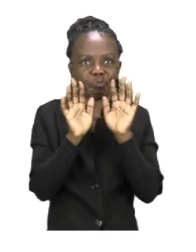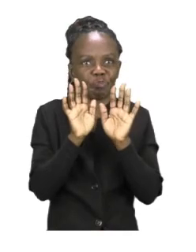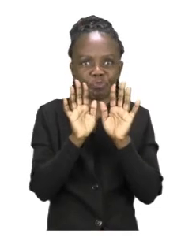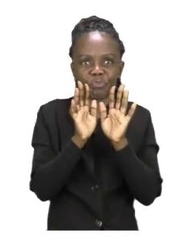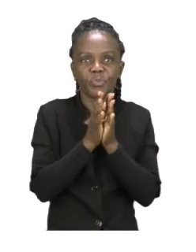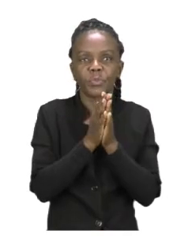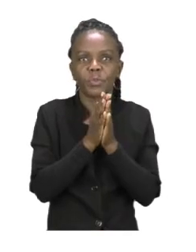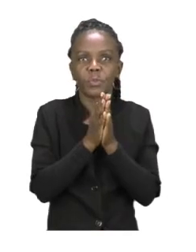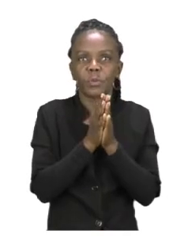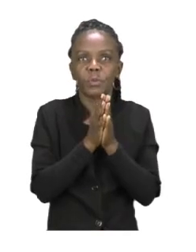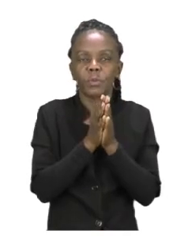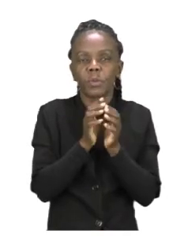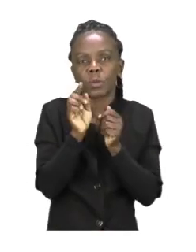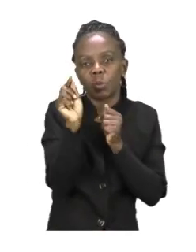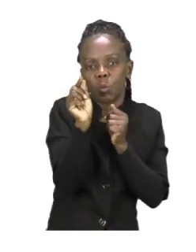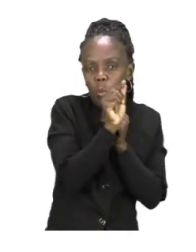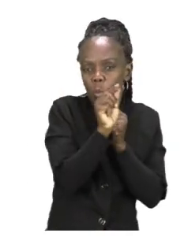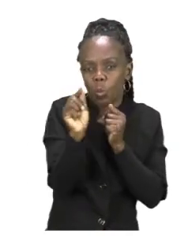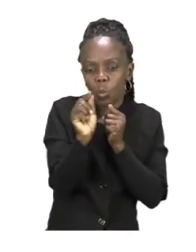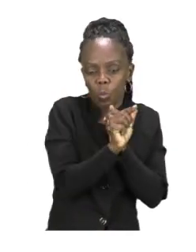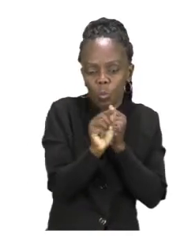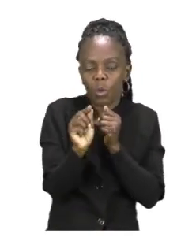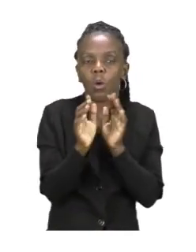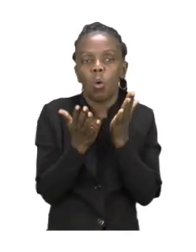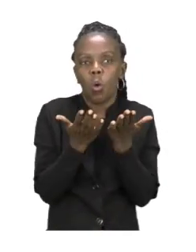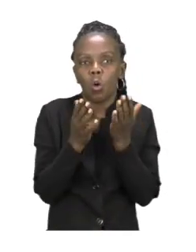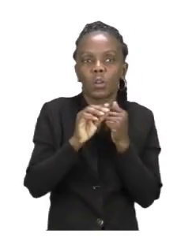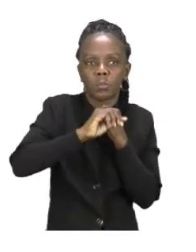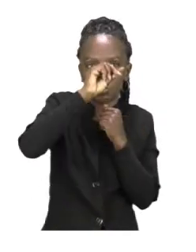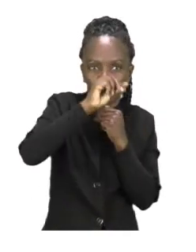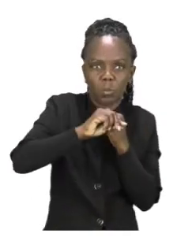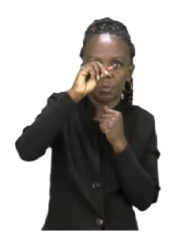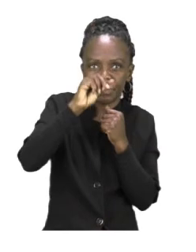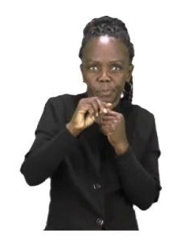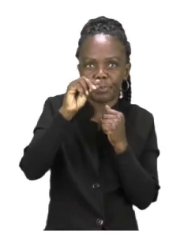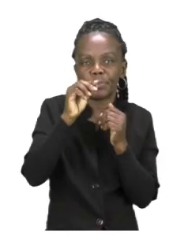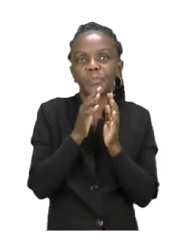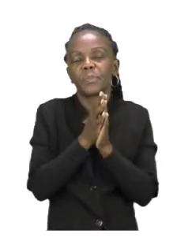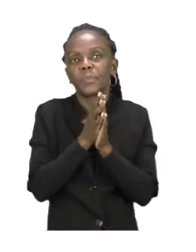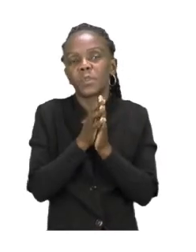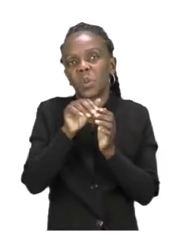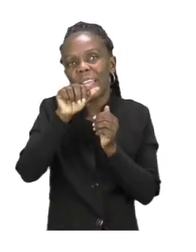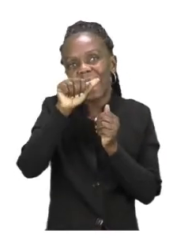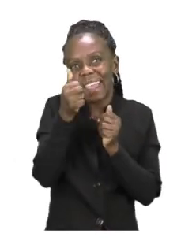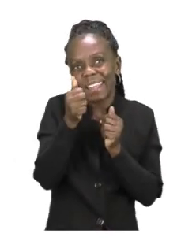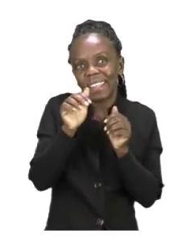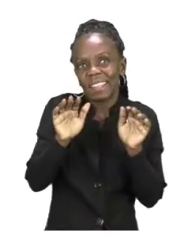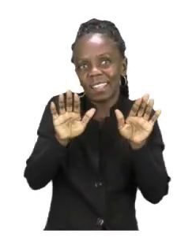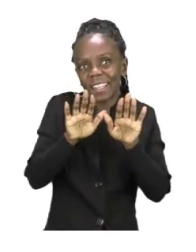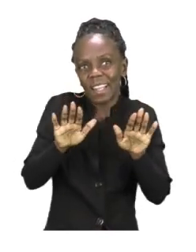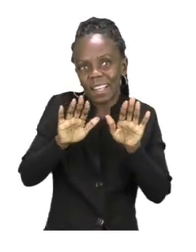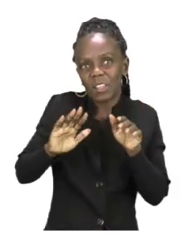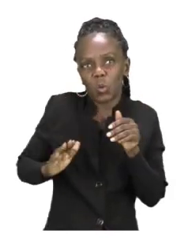to side. After coloring with whatever color you want, please can you trace